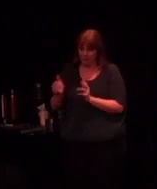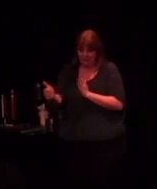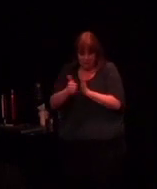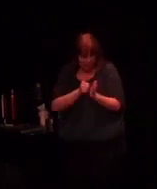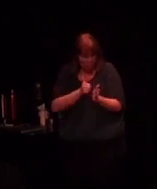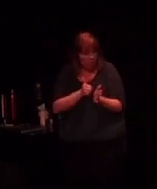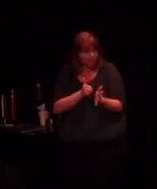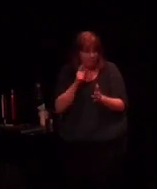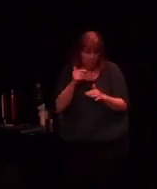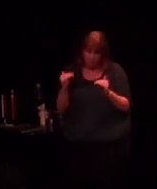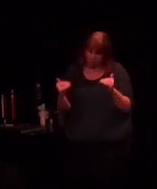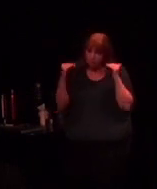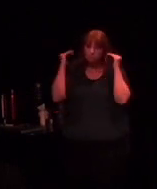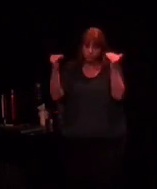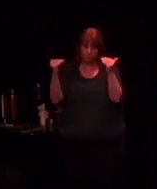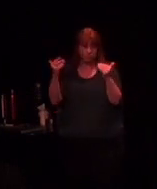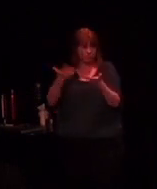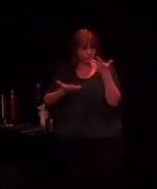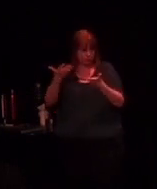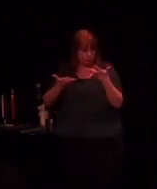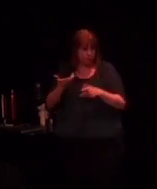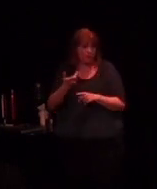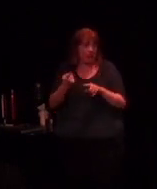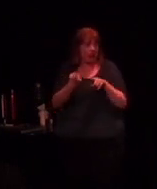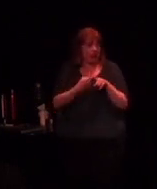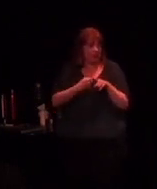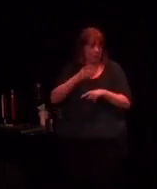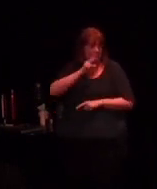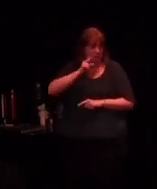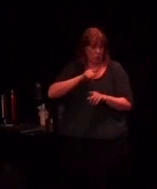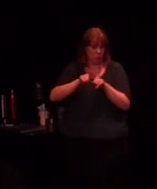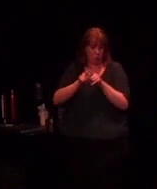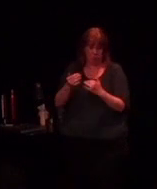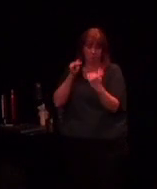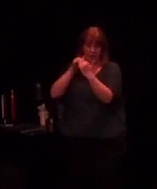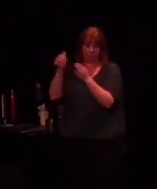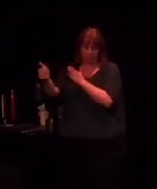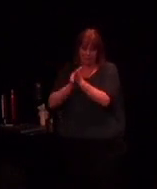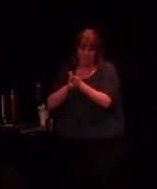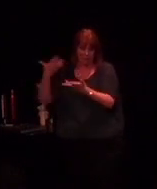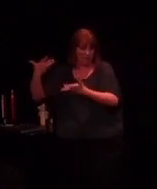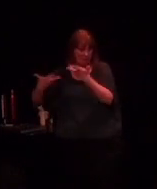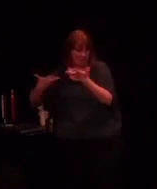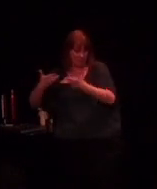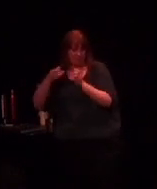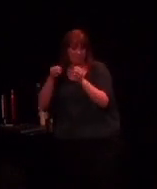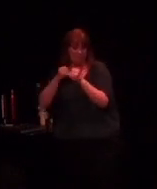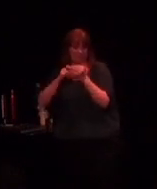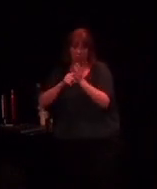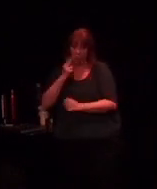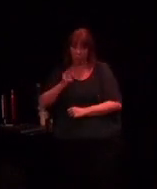to talk at a level in English that matches the skill of the BSL user.